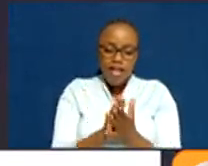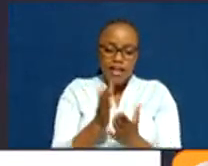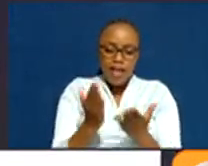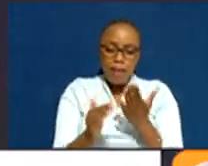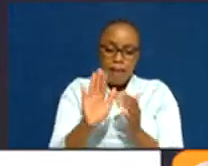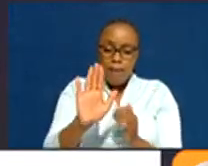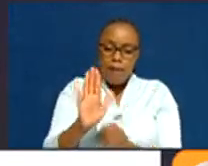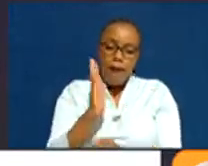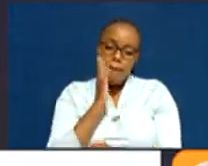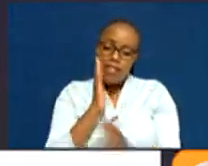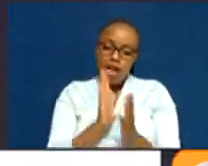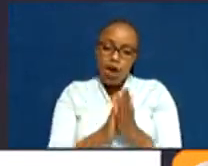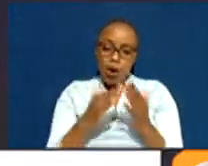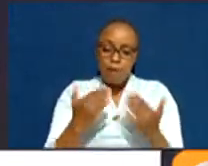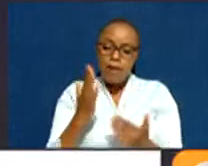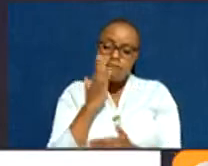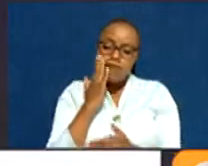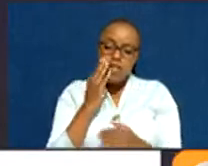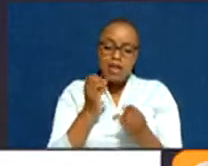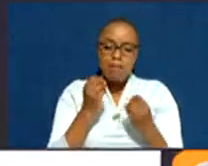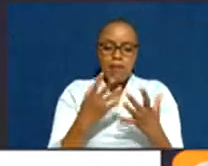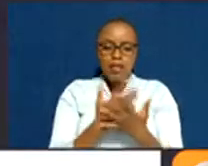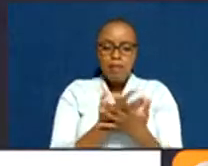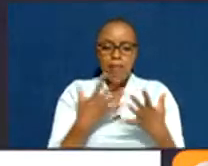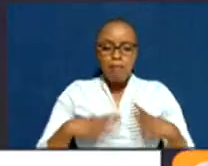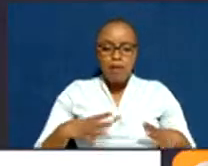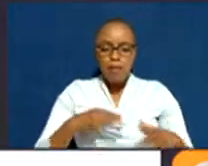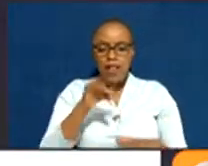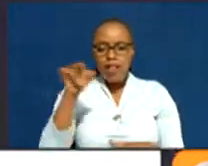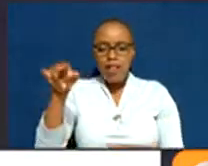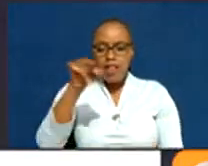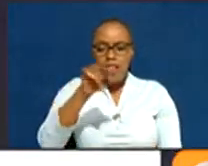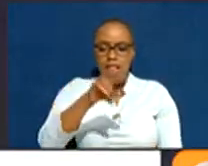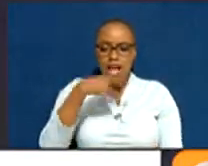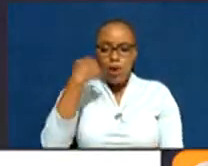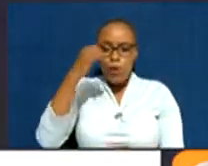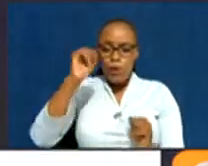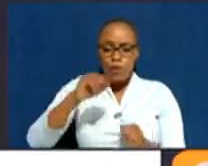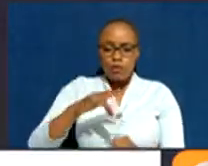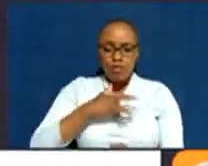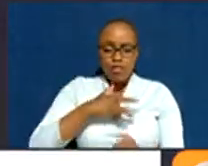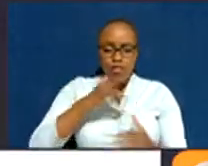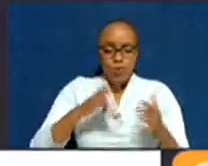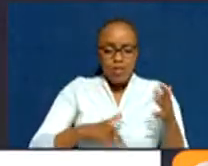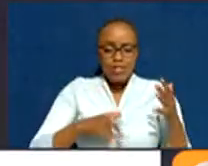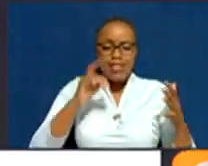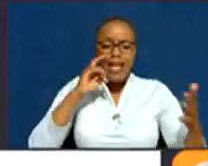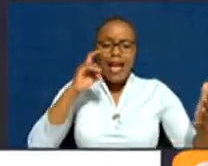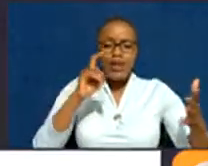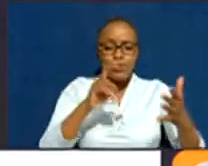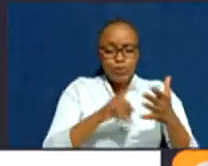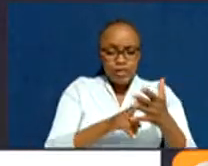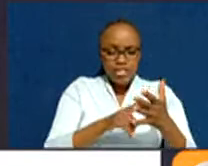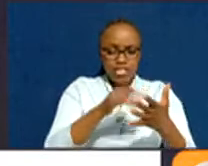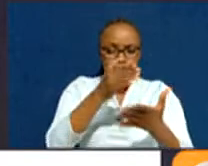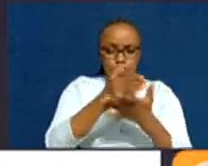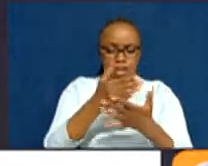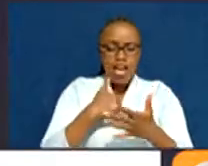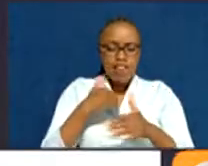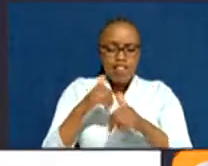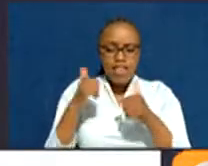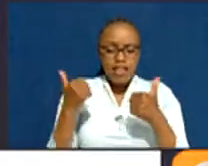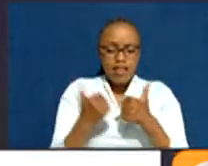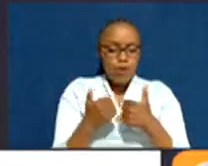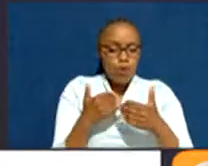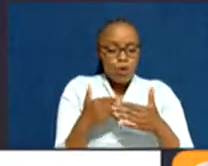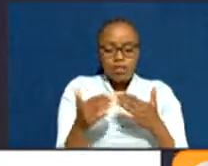mother and my mother and a lot of other people's mothers here would be able to feel that at least they do acknowledge that there were excesses,